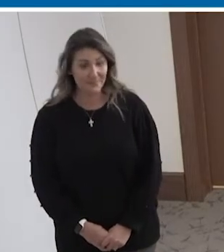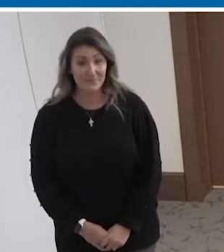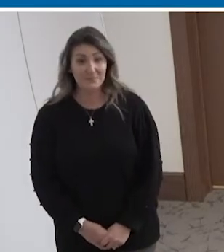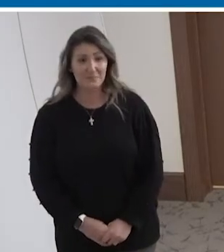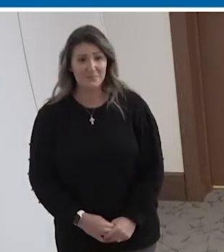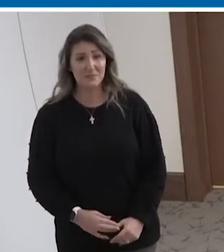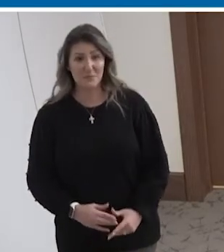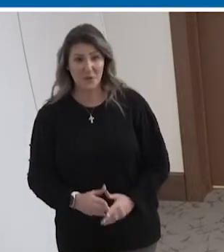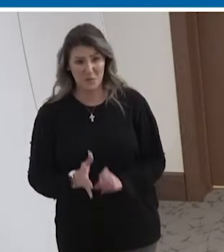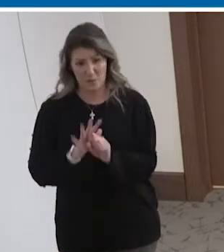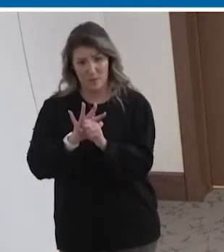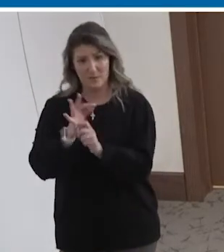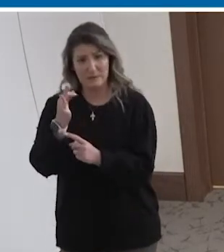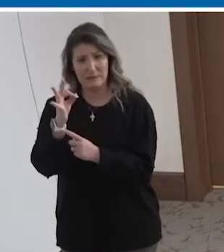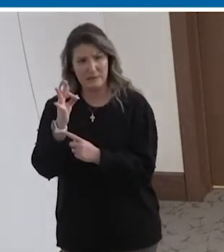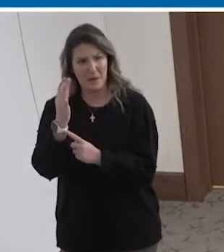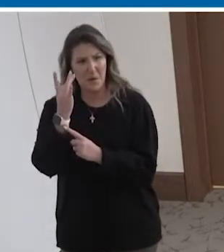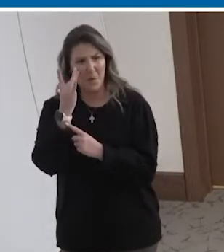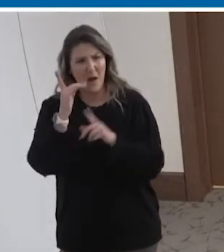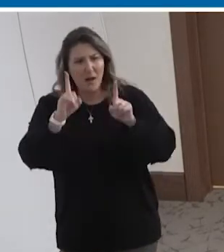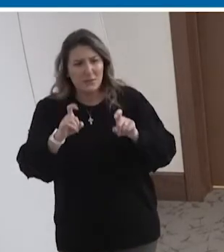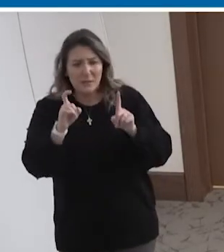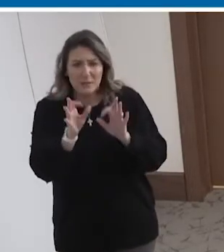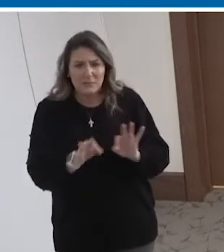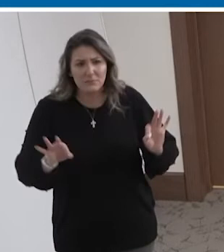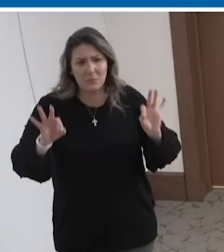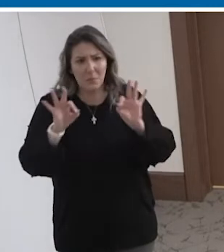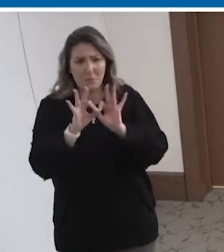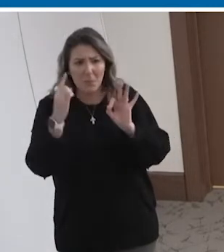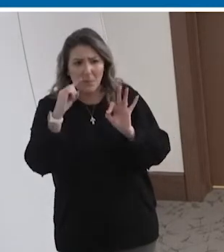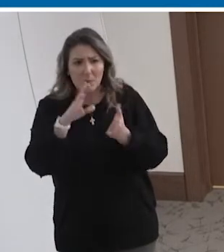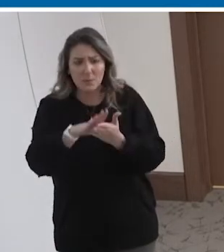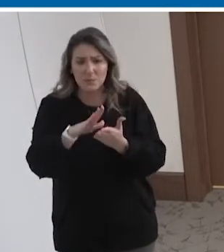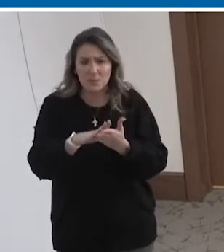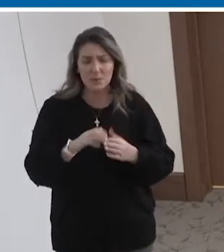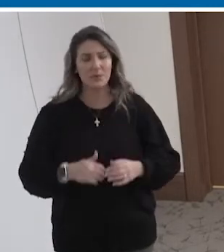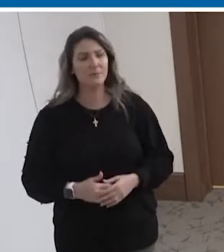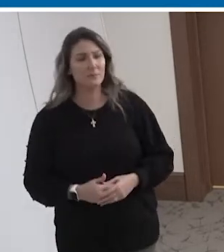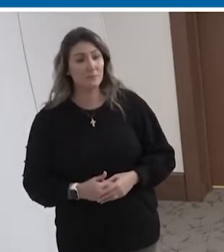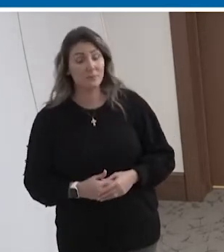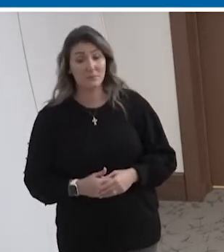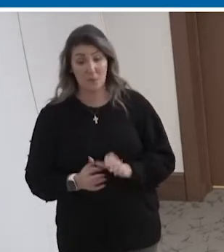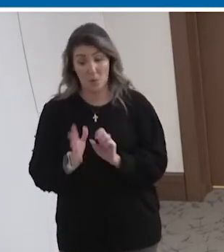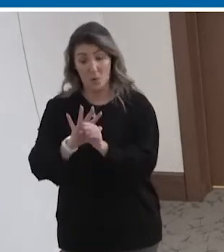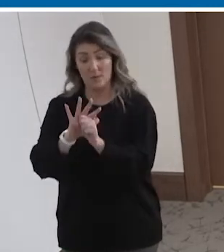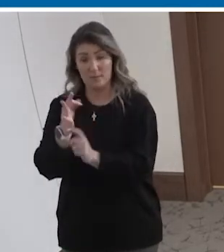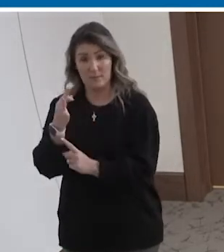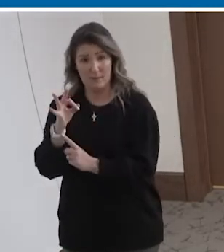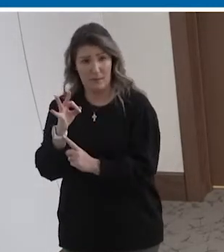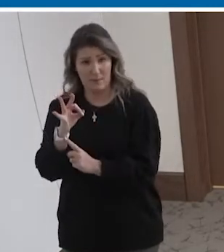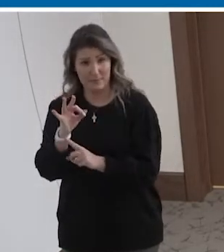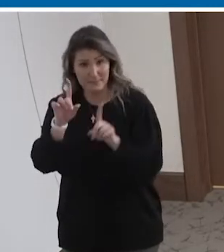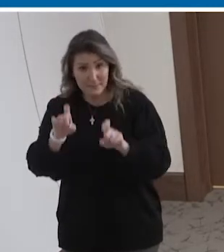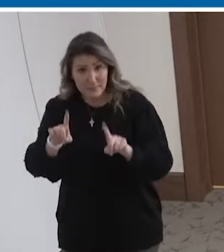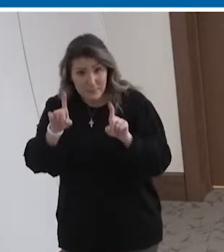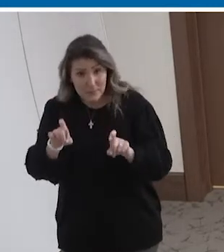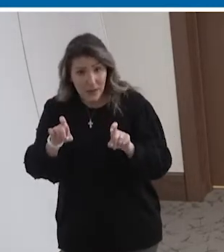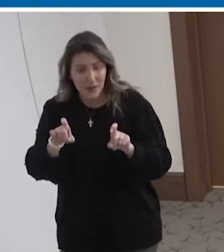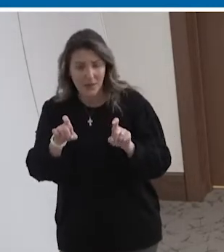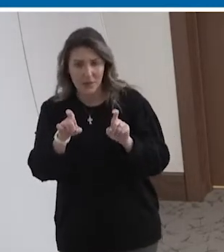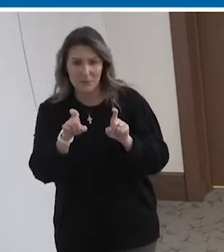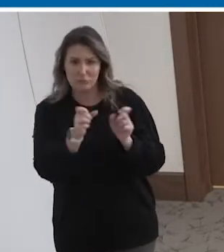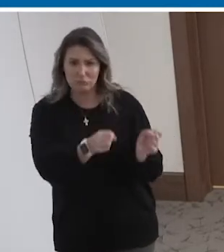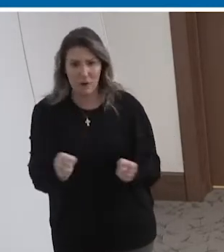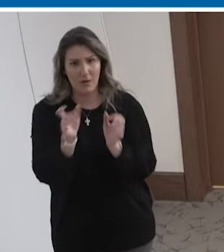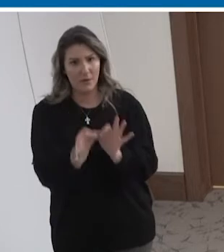So why is COVID-19 testing important in schools? So we know that COVID-19 testing is an important